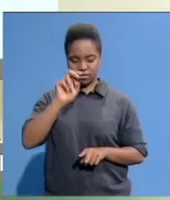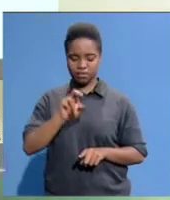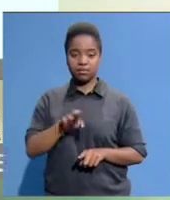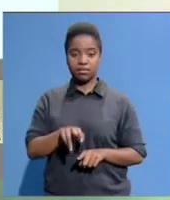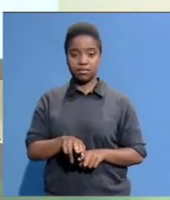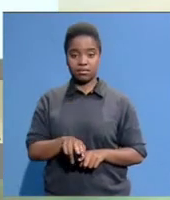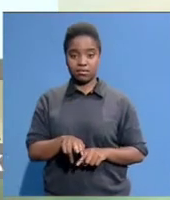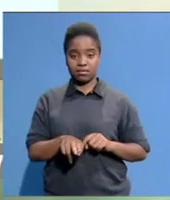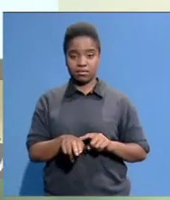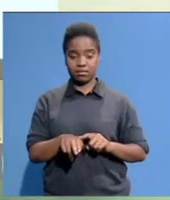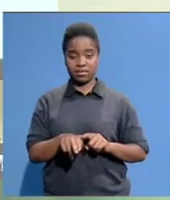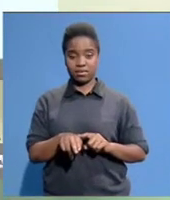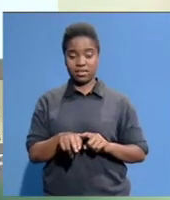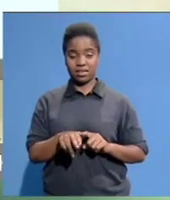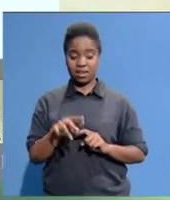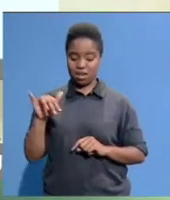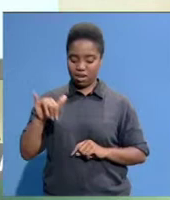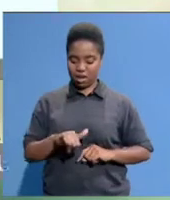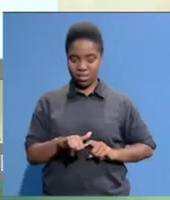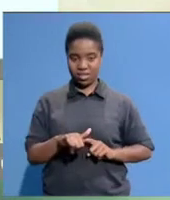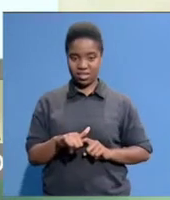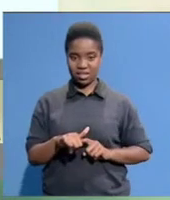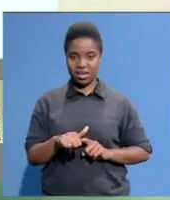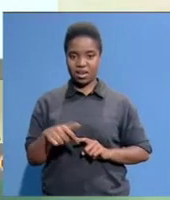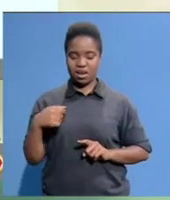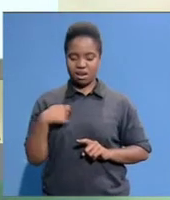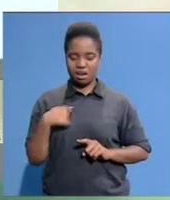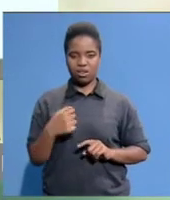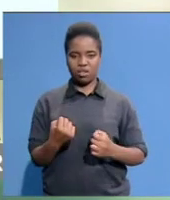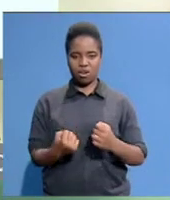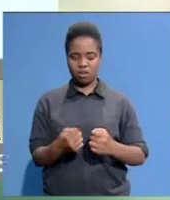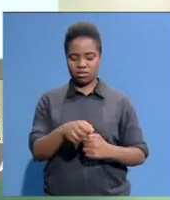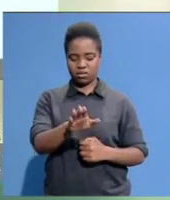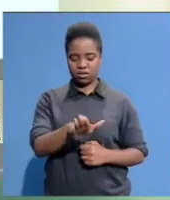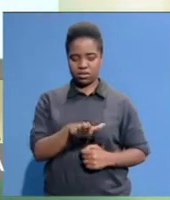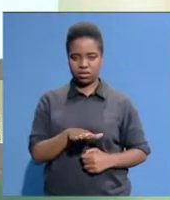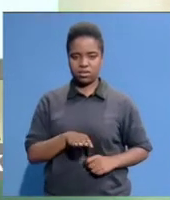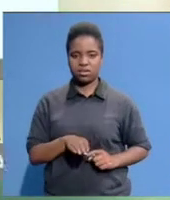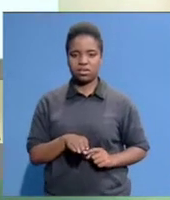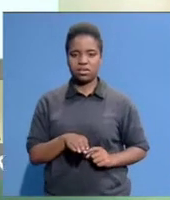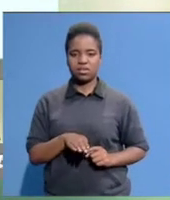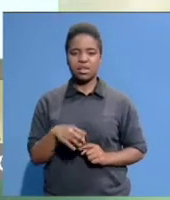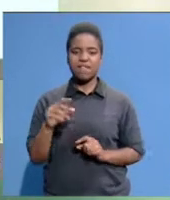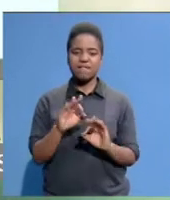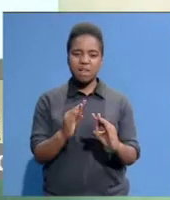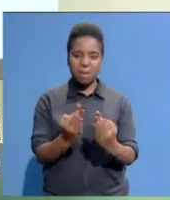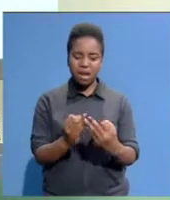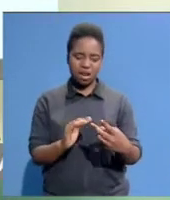Airport. The king, as well as the family and the ministers of religion, were there.